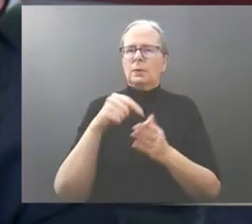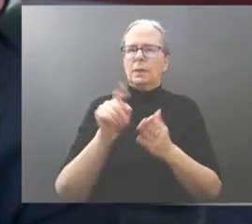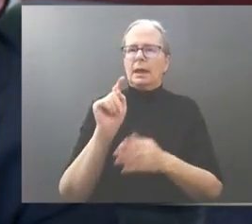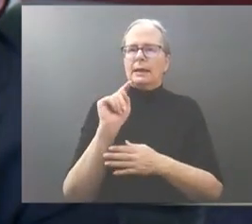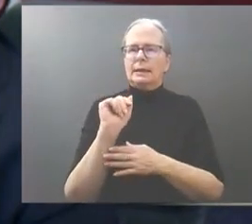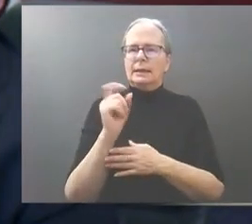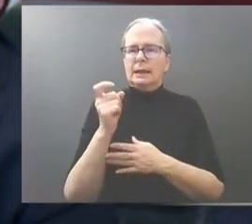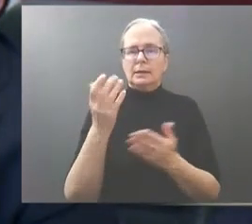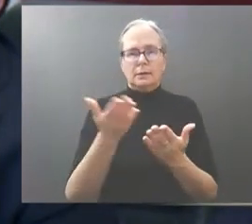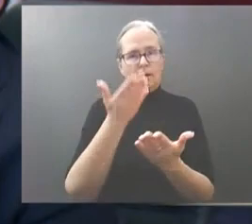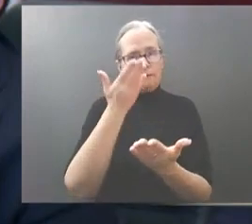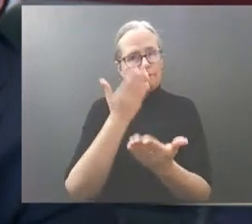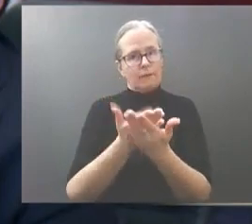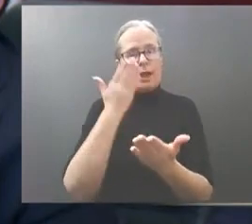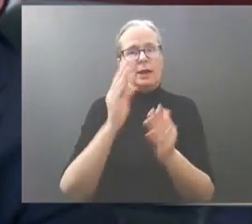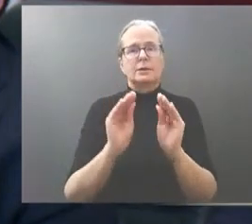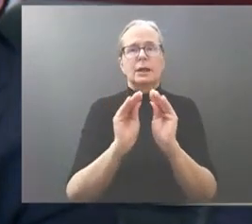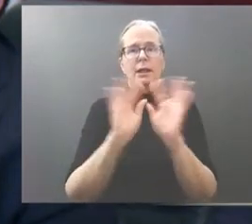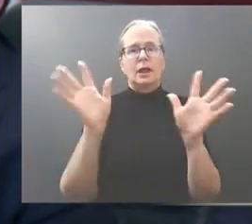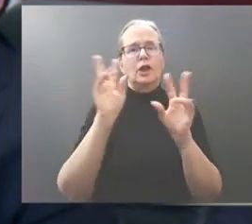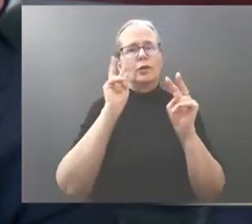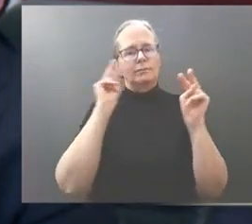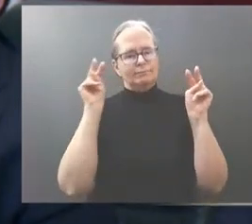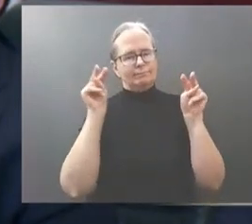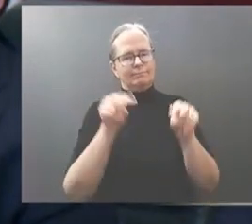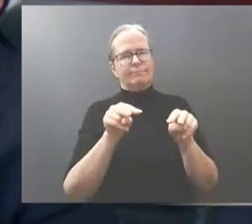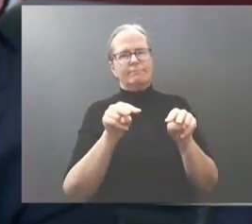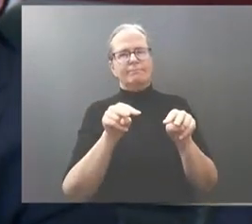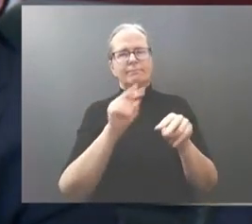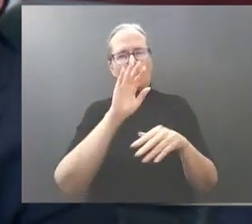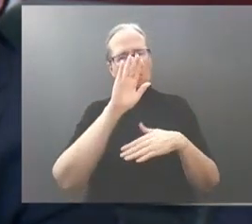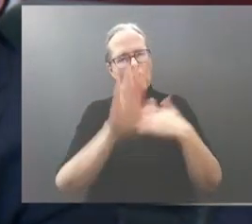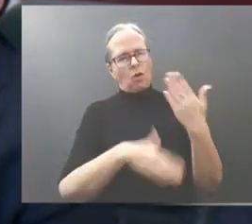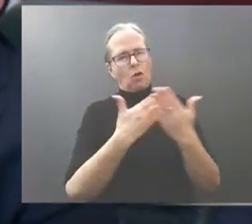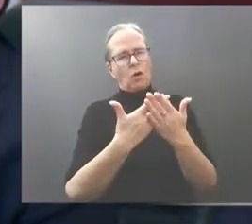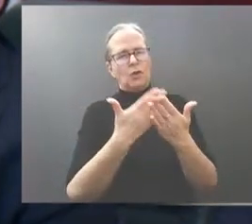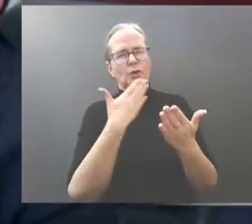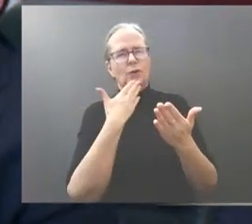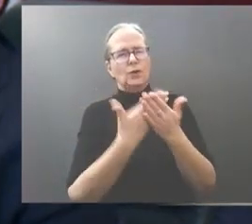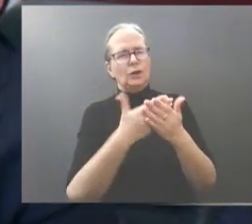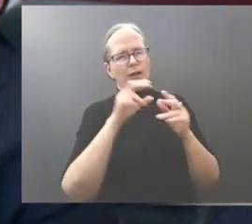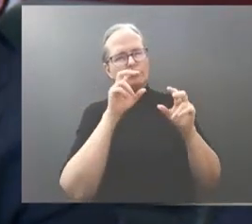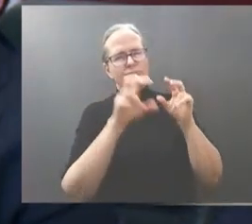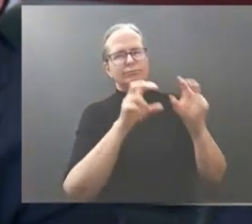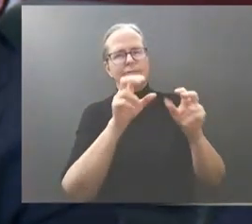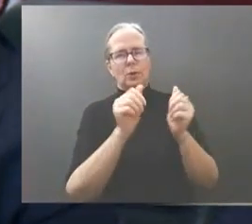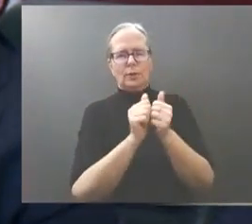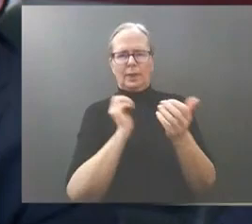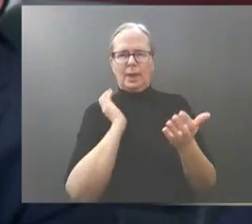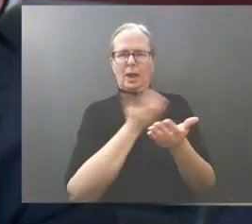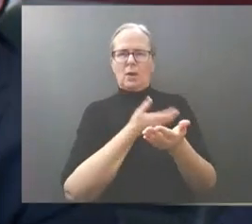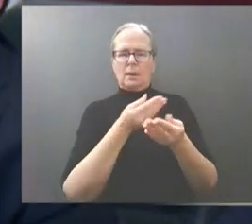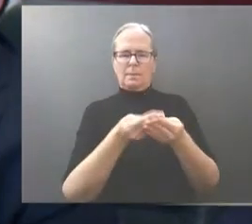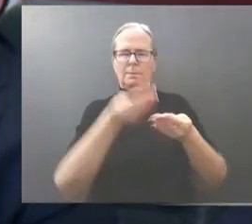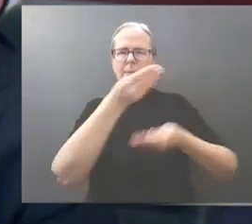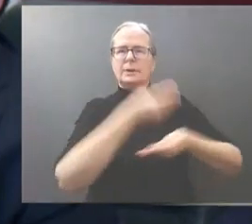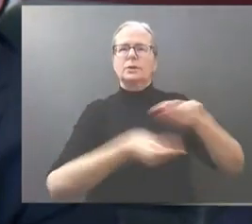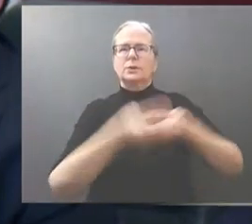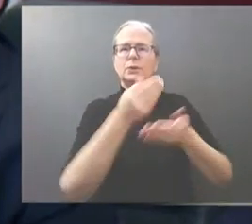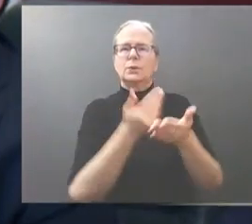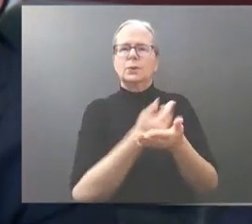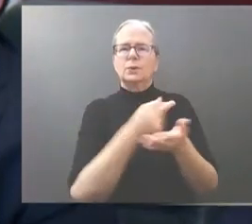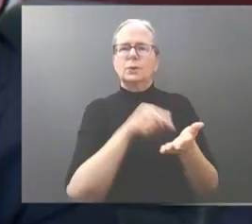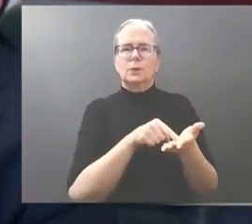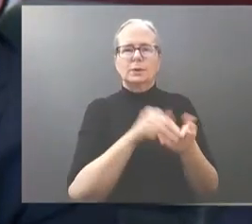Albertans to look at all the good investments in this new budget 2023. Don't fall for fear-mongering. The NDP would